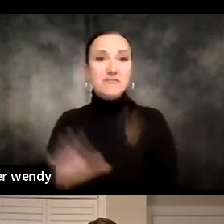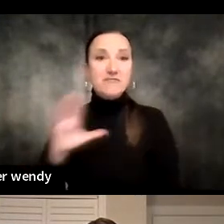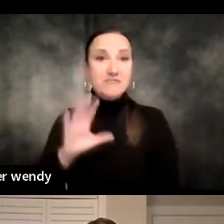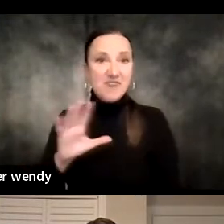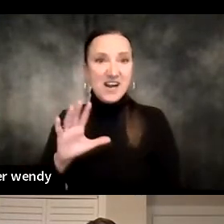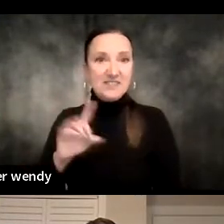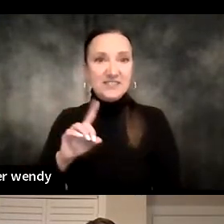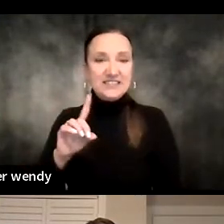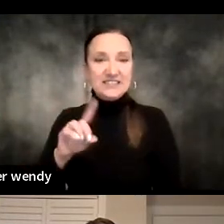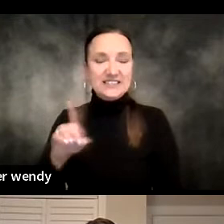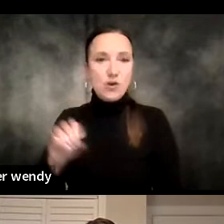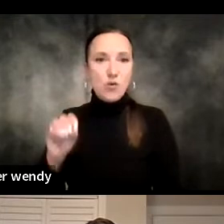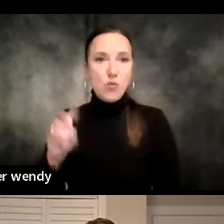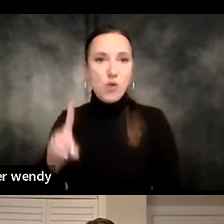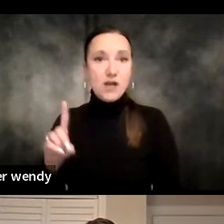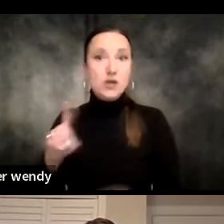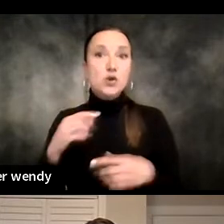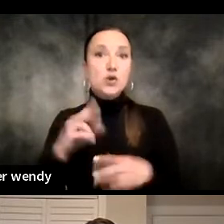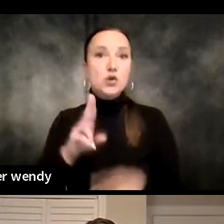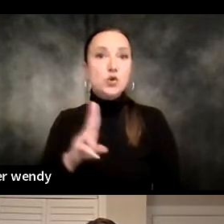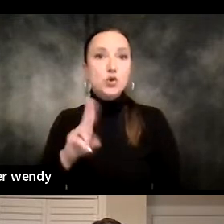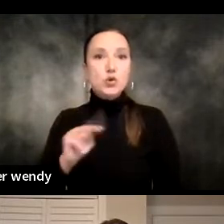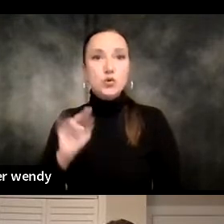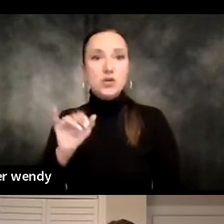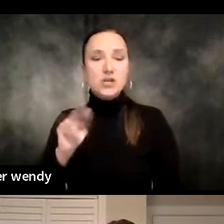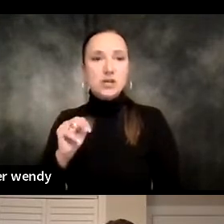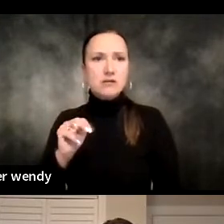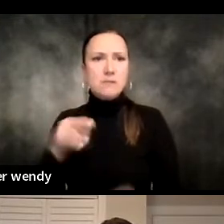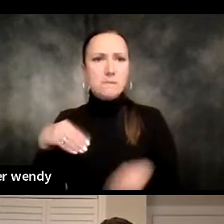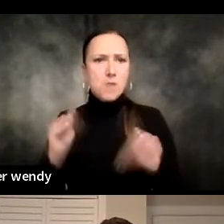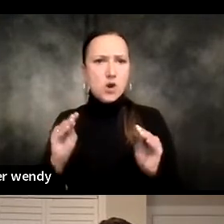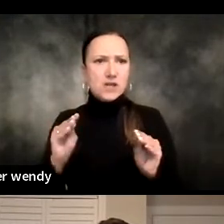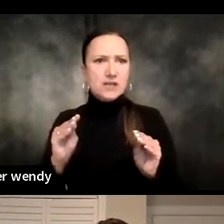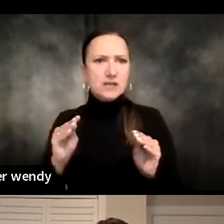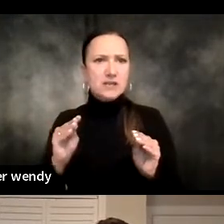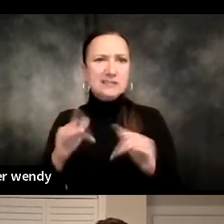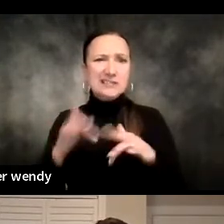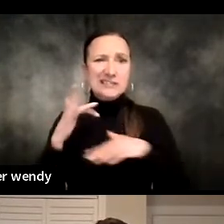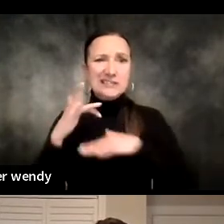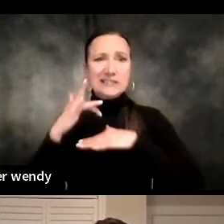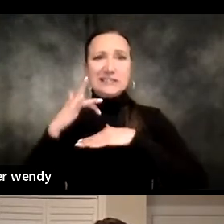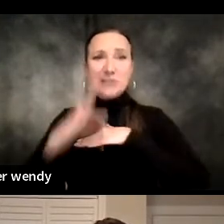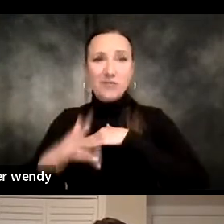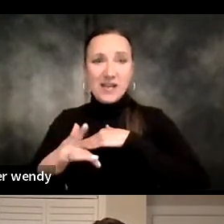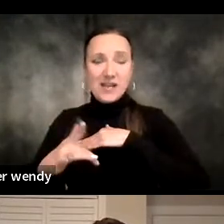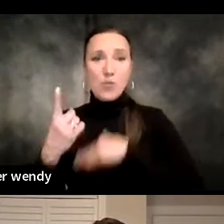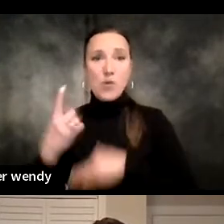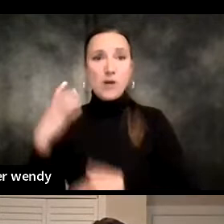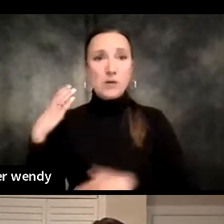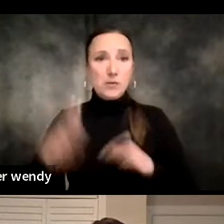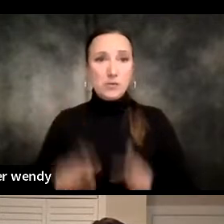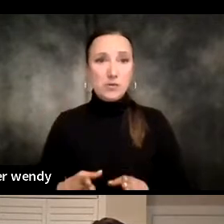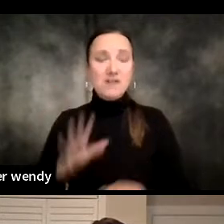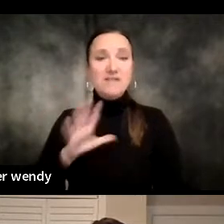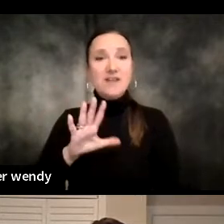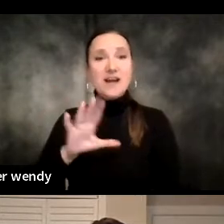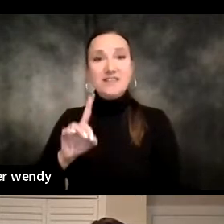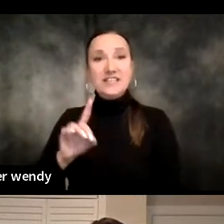5D01, our ANC in Union Market, is still vacant. So I'll commence with